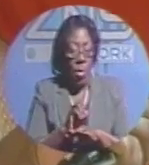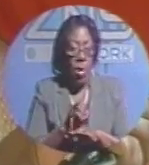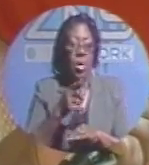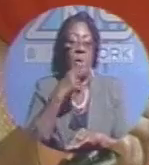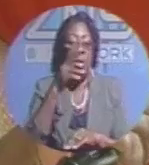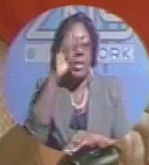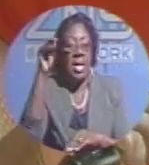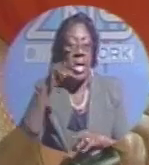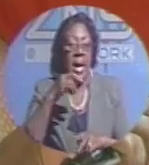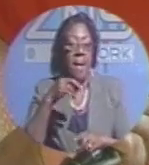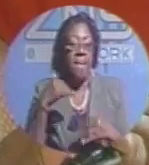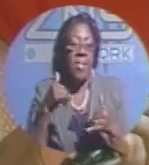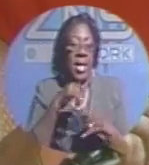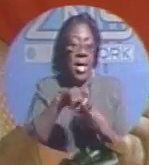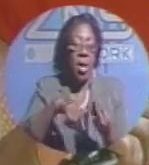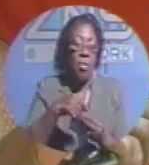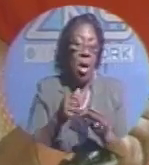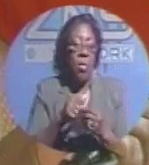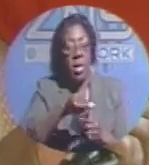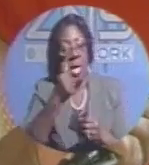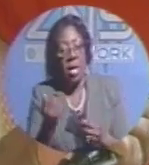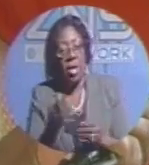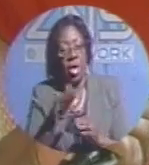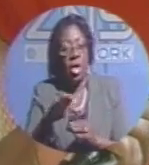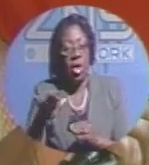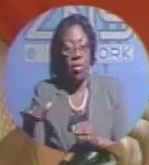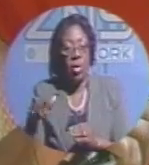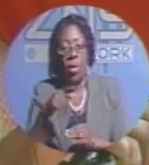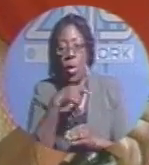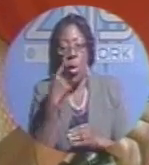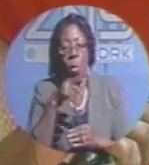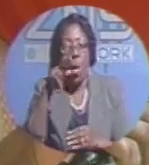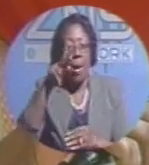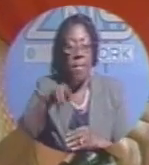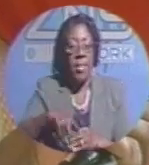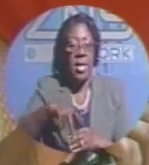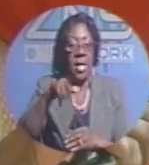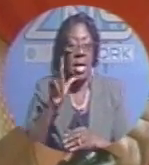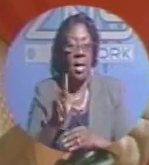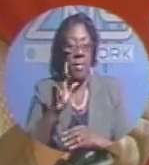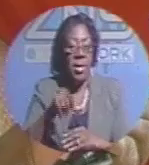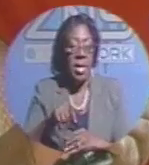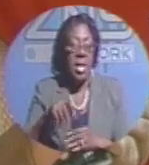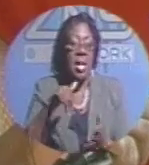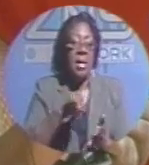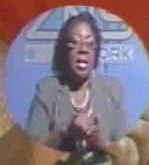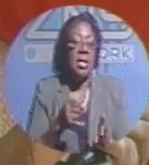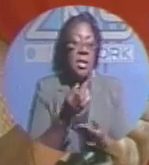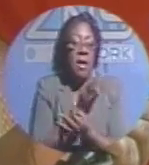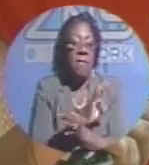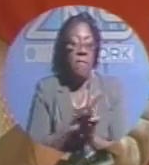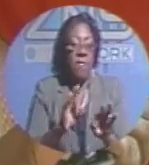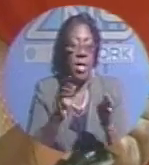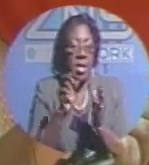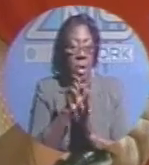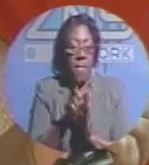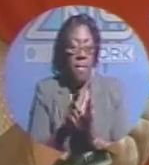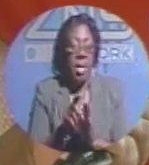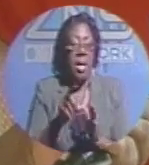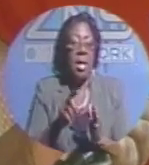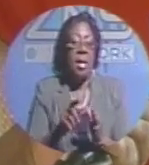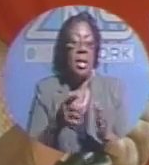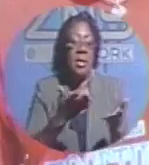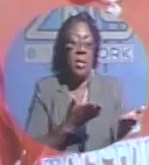playing around with other kids who are PLP, that's freedom, you know? And that's how I'd like to